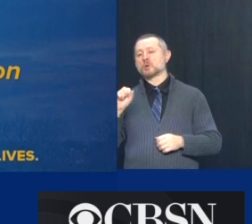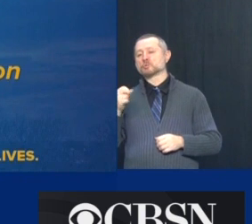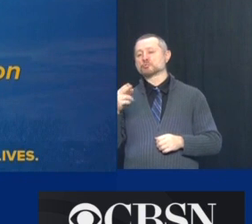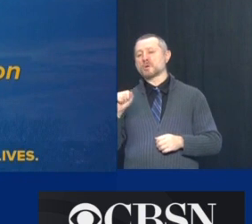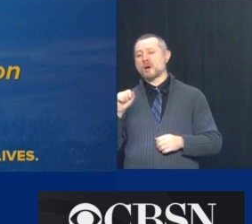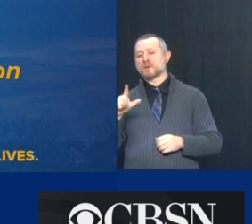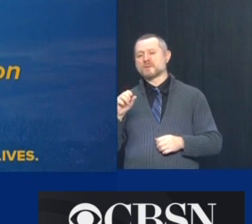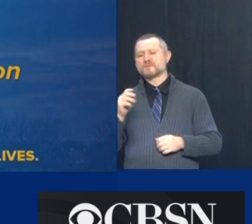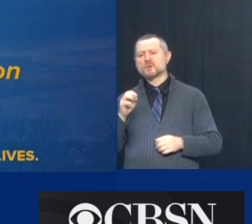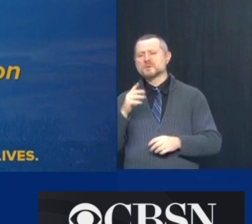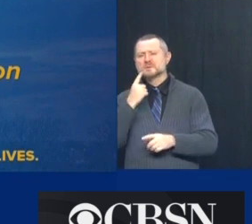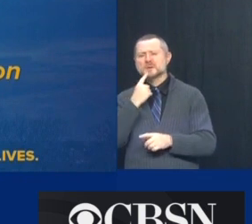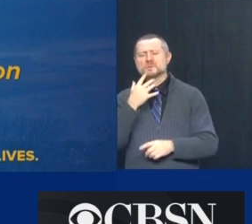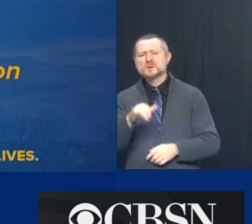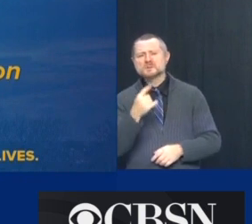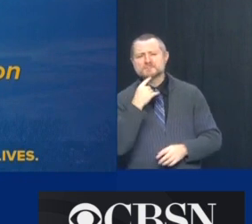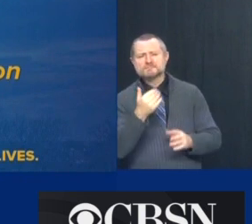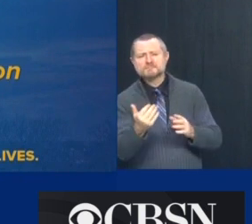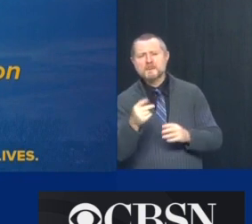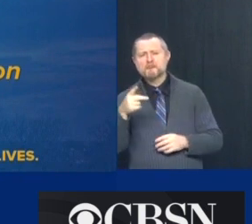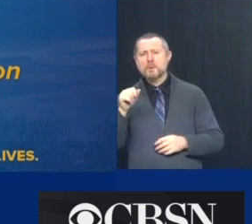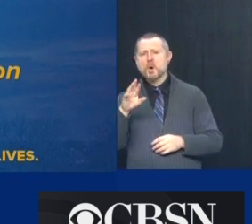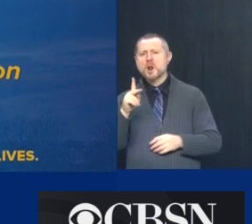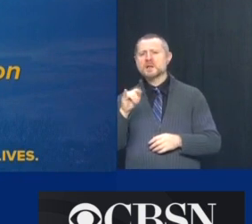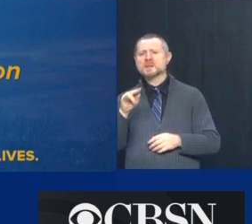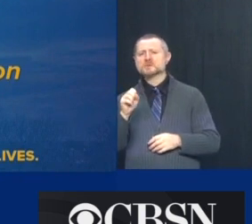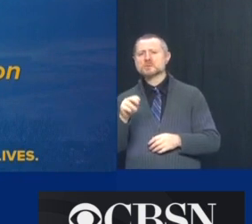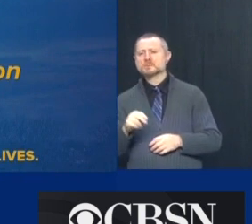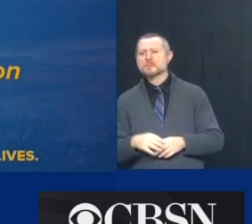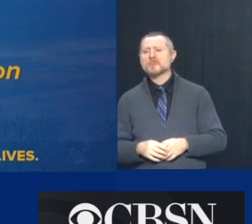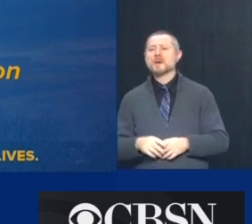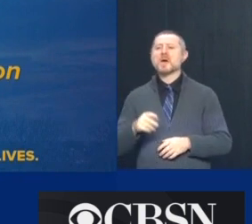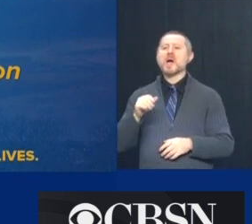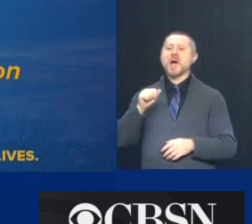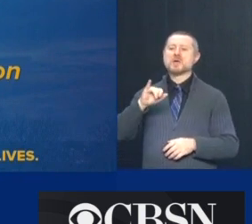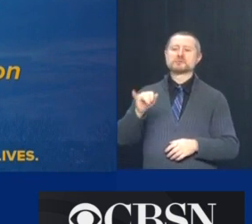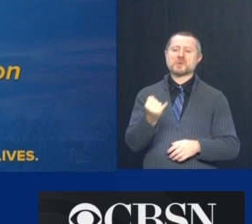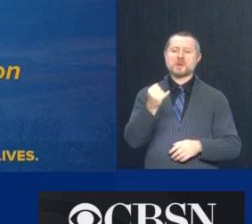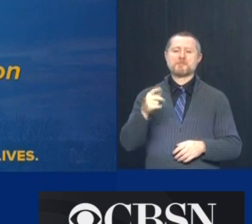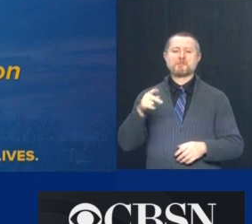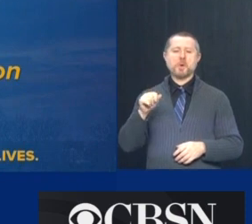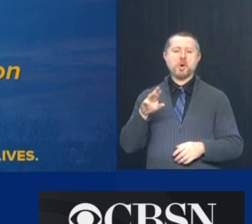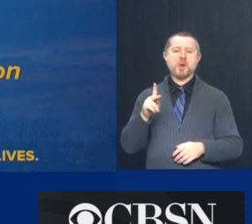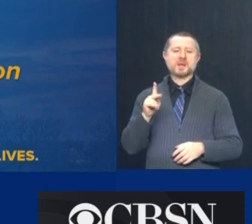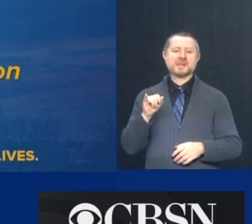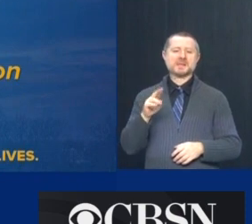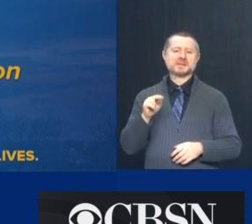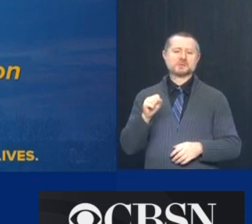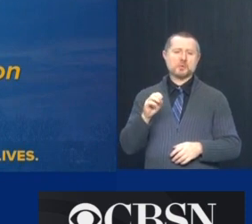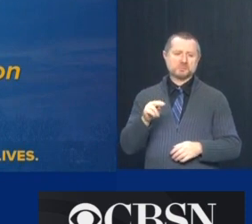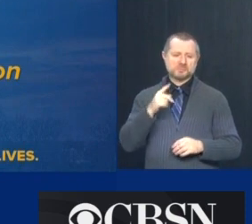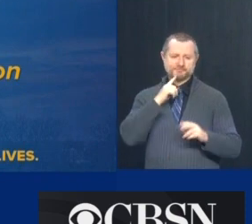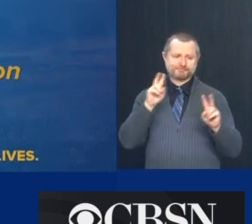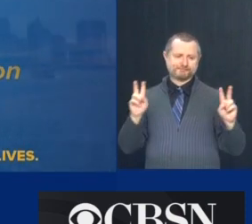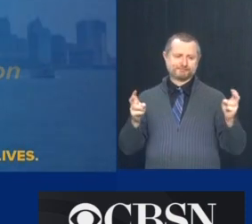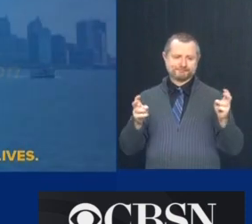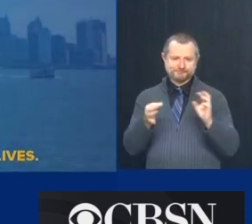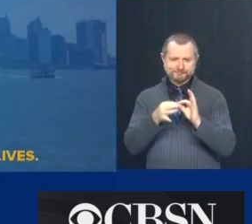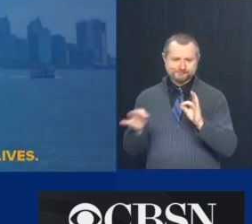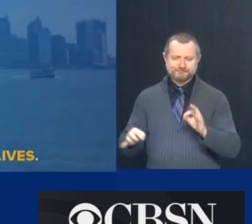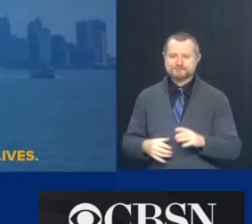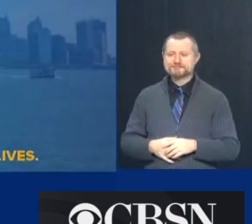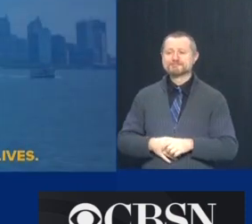What's his name? Your father's favorite person. A.J. Parkinson. A.J. Parkinson. You're right. You get the first